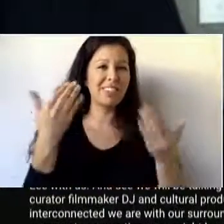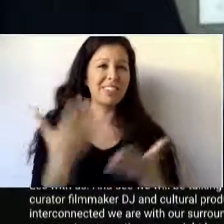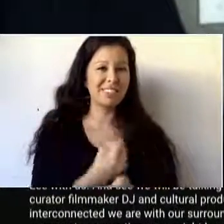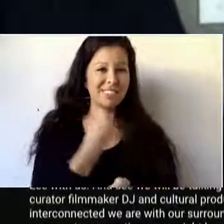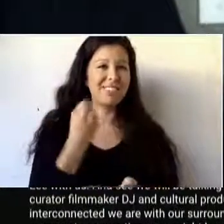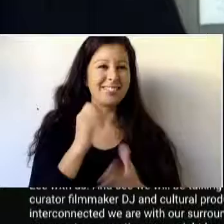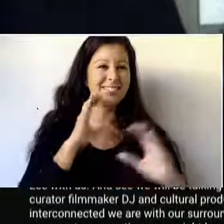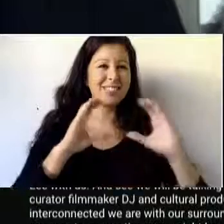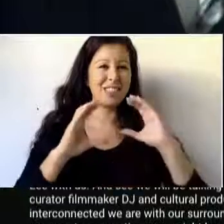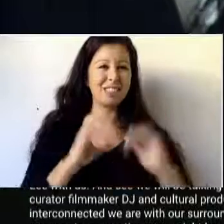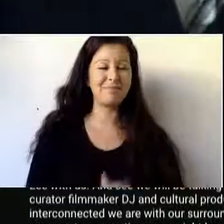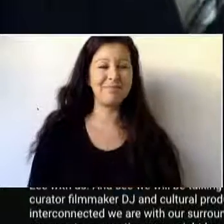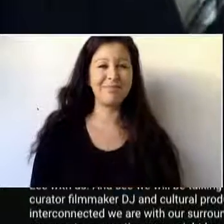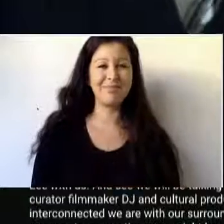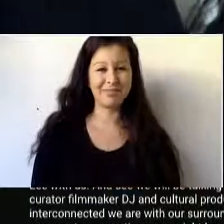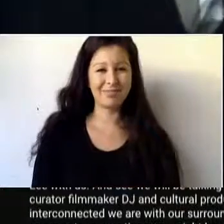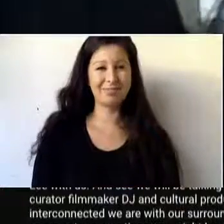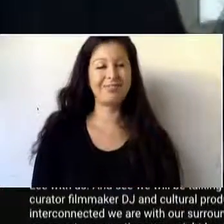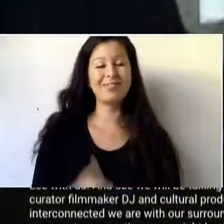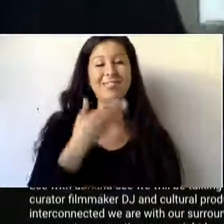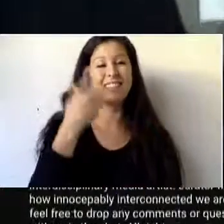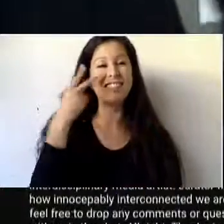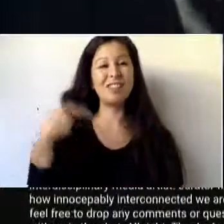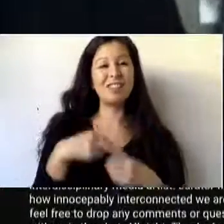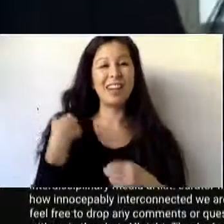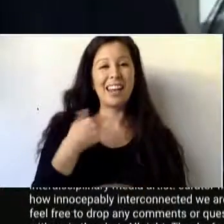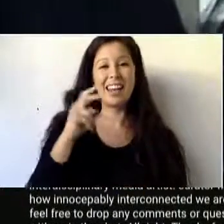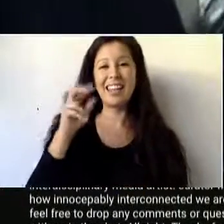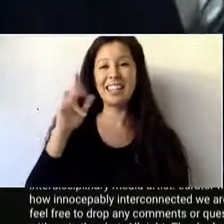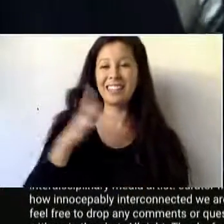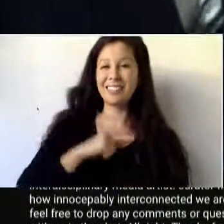chat. All right, thanks for joining us, Nancy.